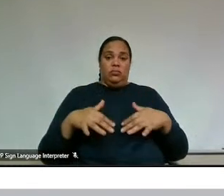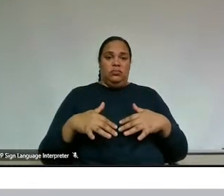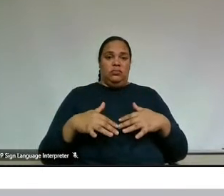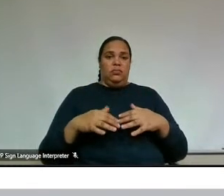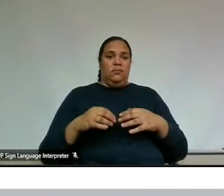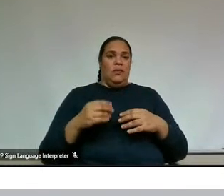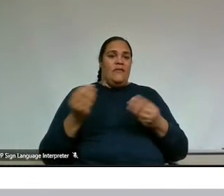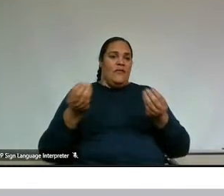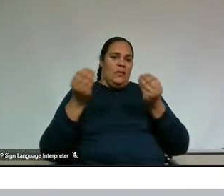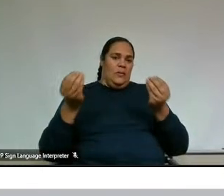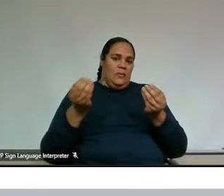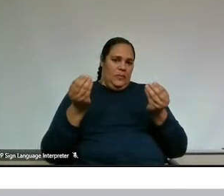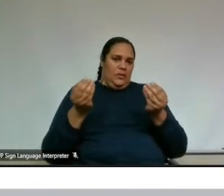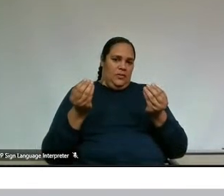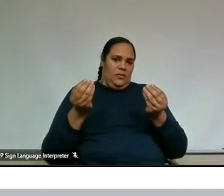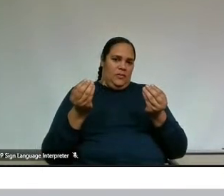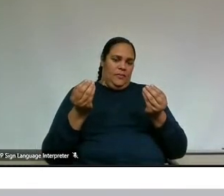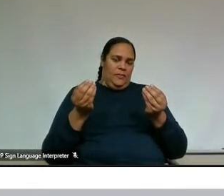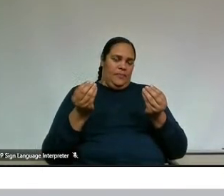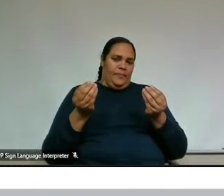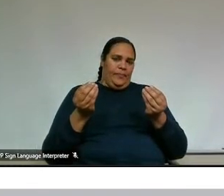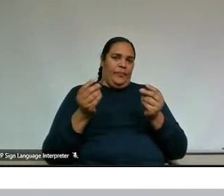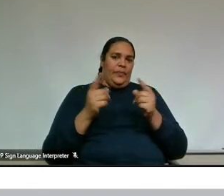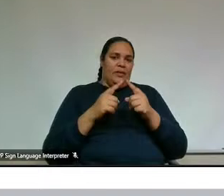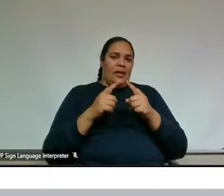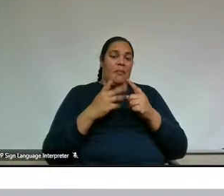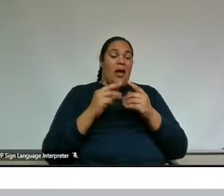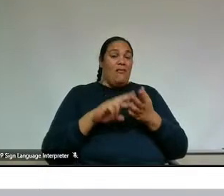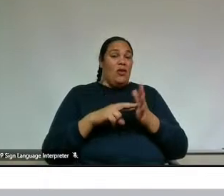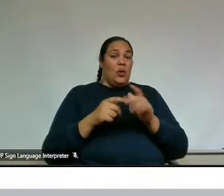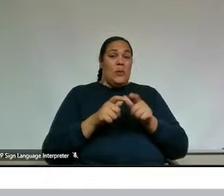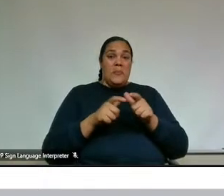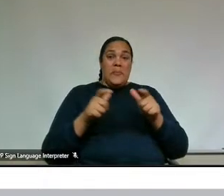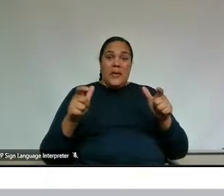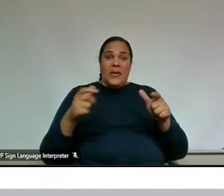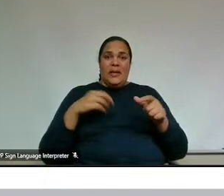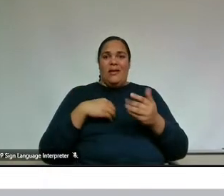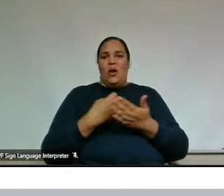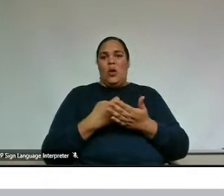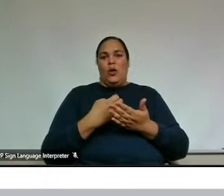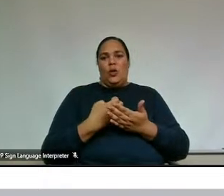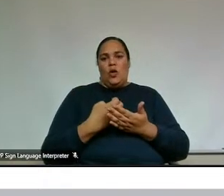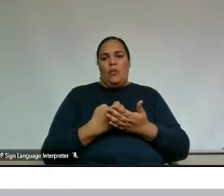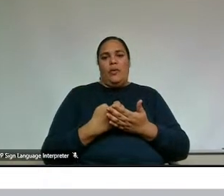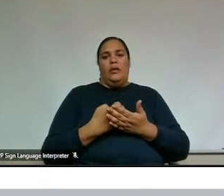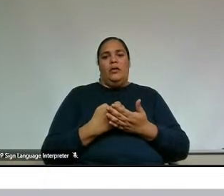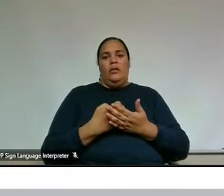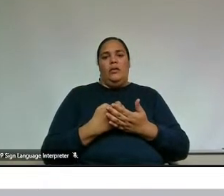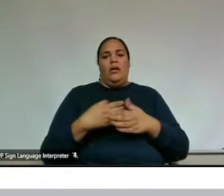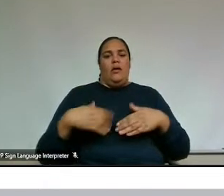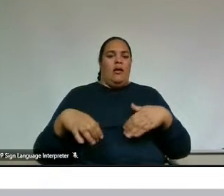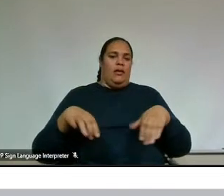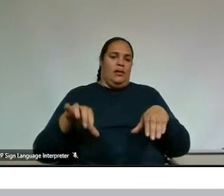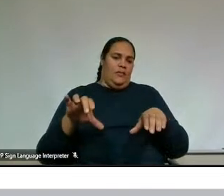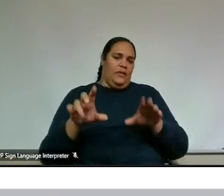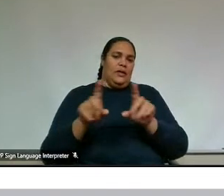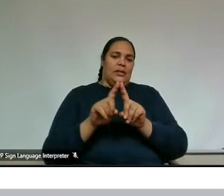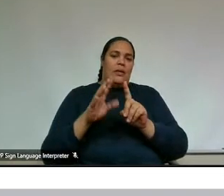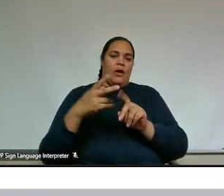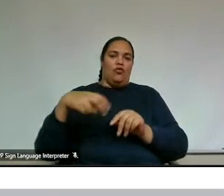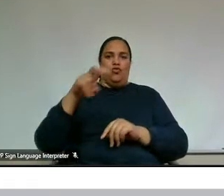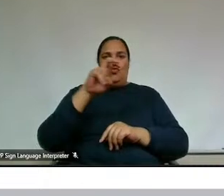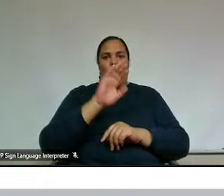popular and plays a major role in our economical activity is